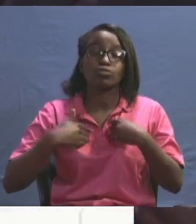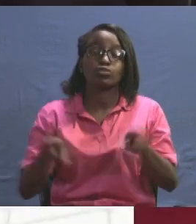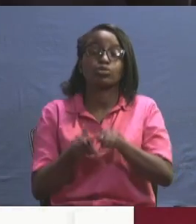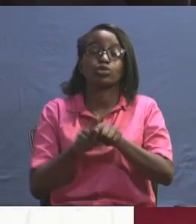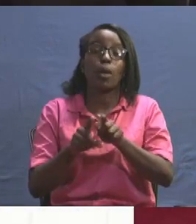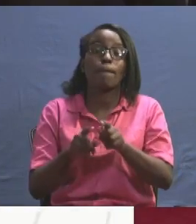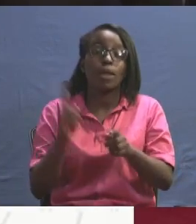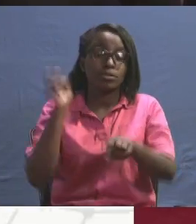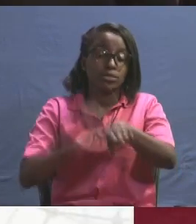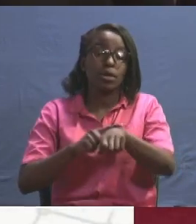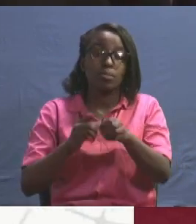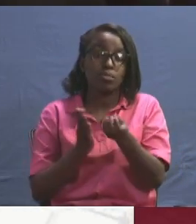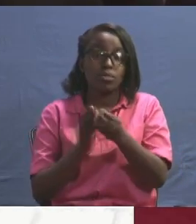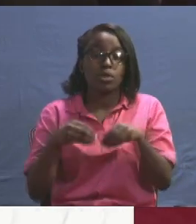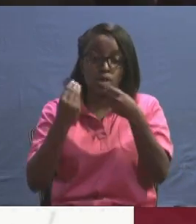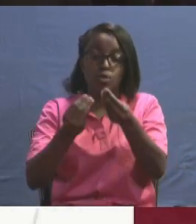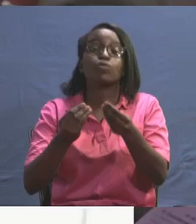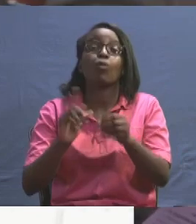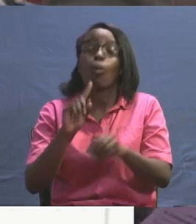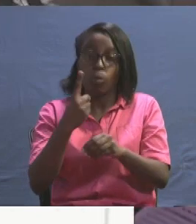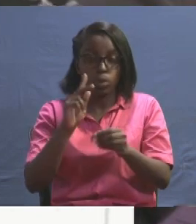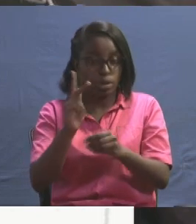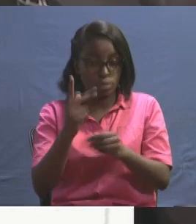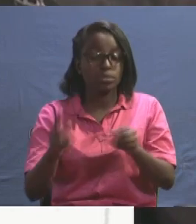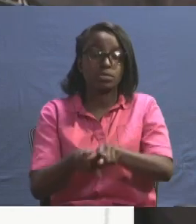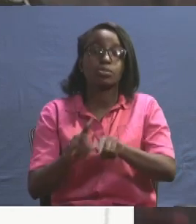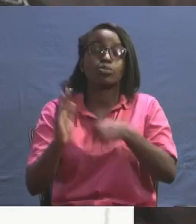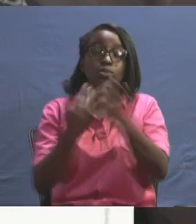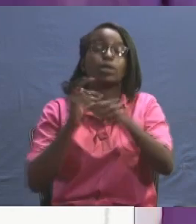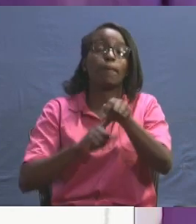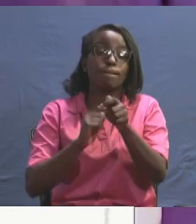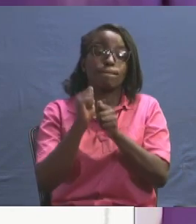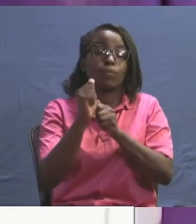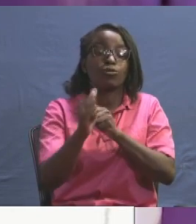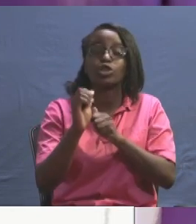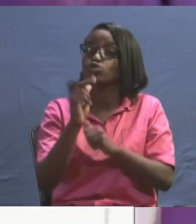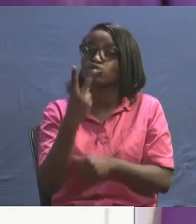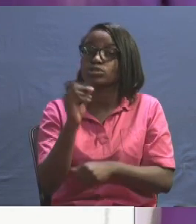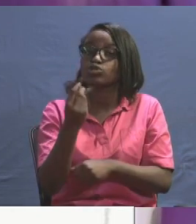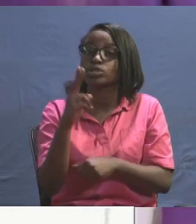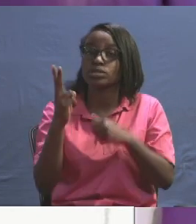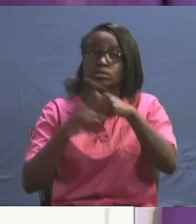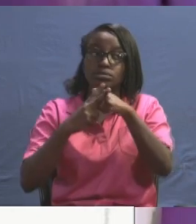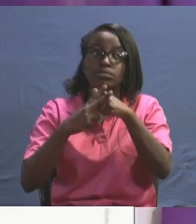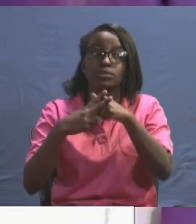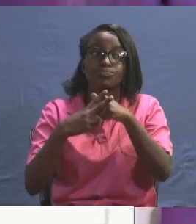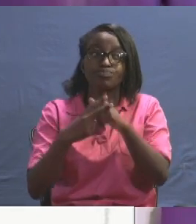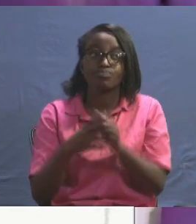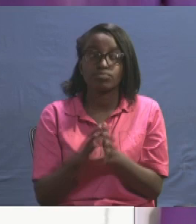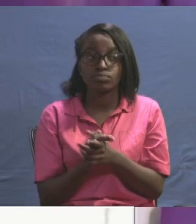to deliver to Kenyans, noting the elections are still far off in 2027. Na ndio vile Gogo